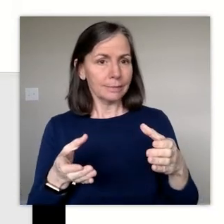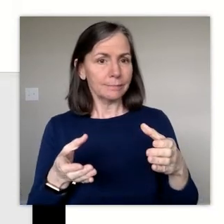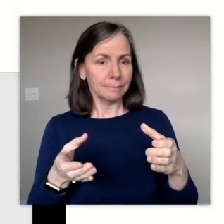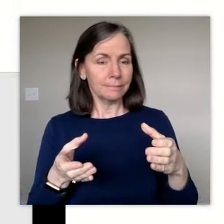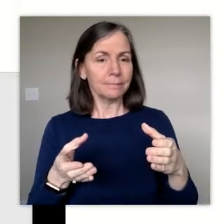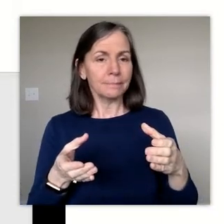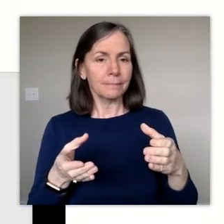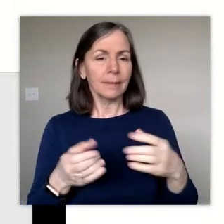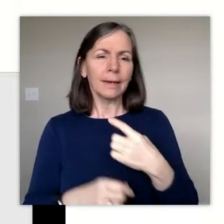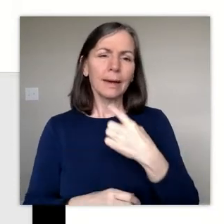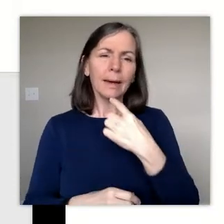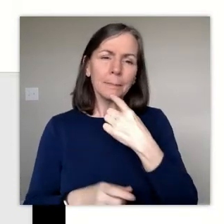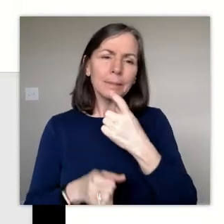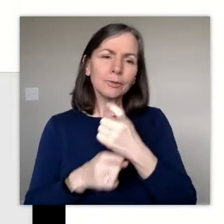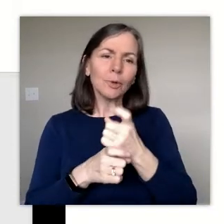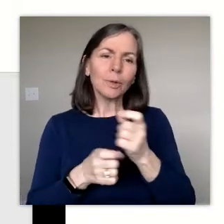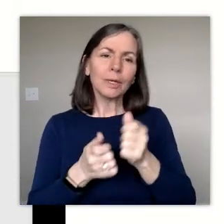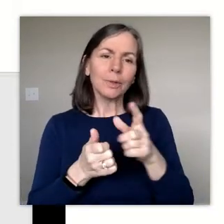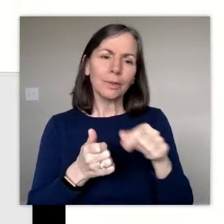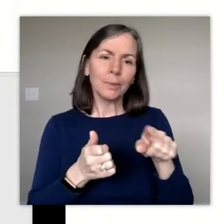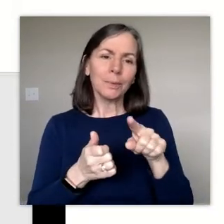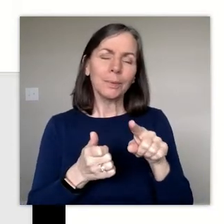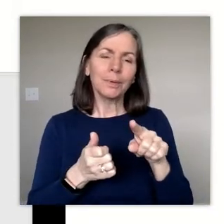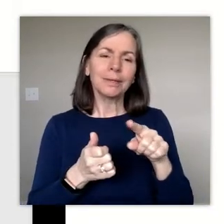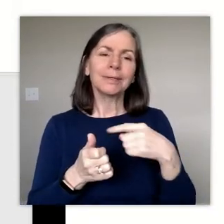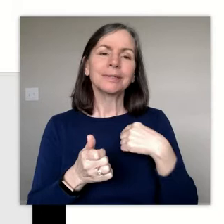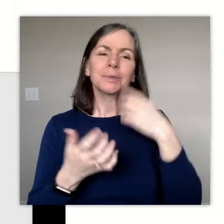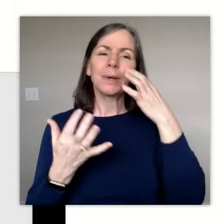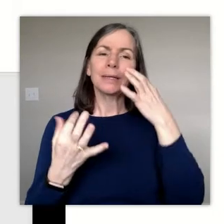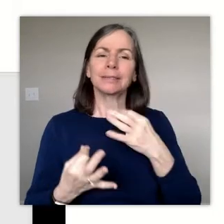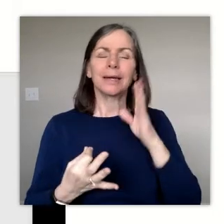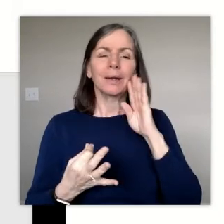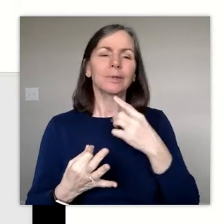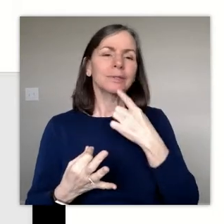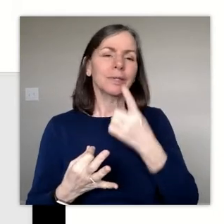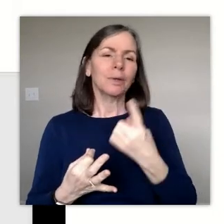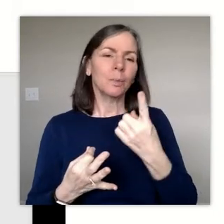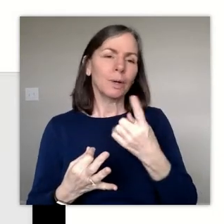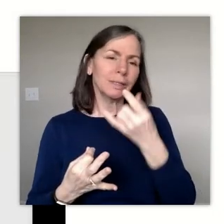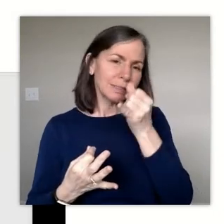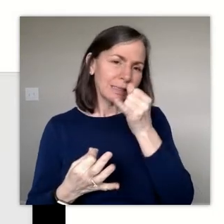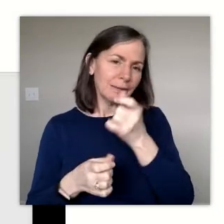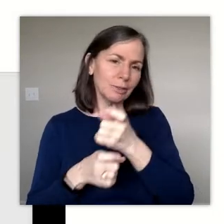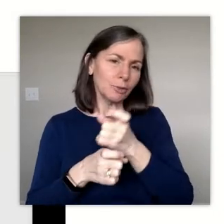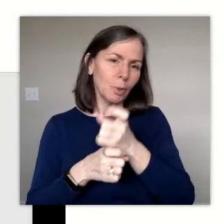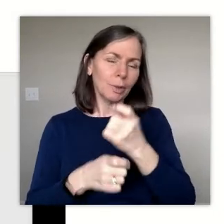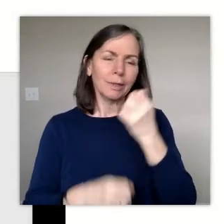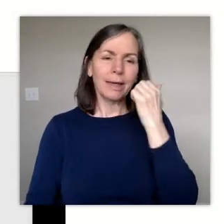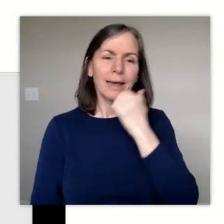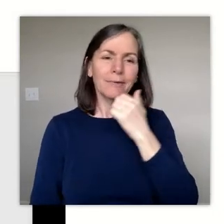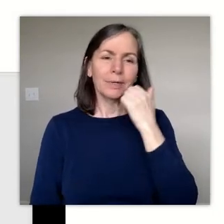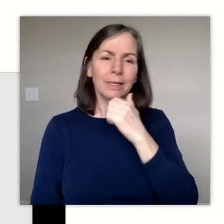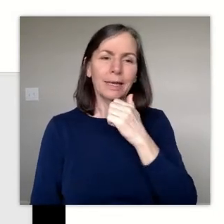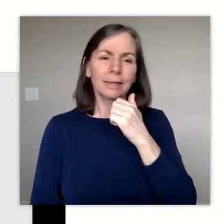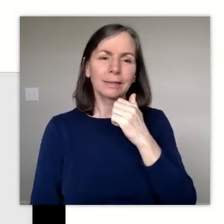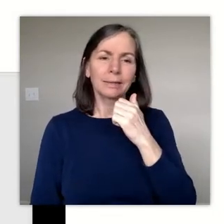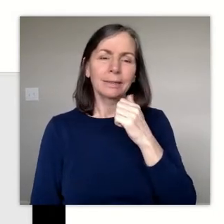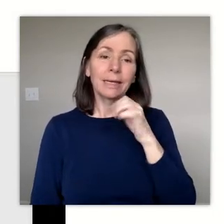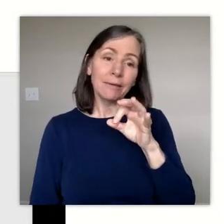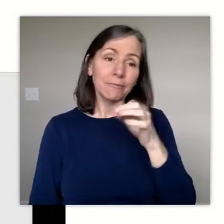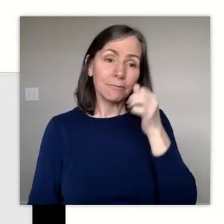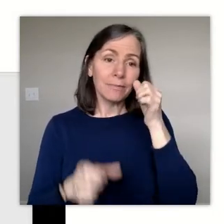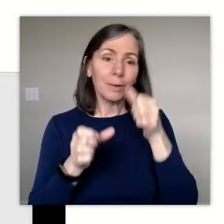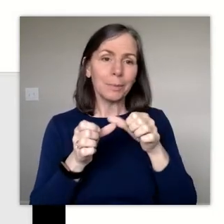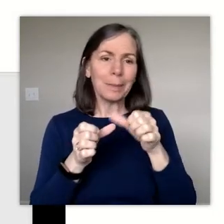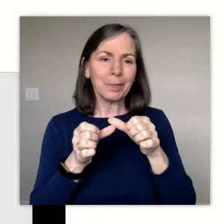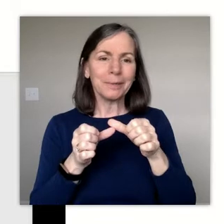I miss getting to joke around with you guys, so I decided I am going to tell you guys one corny joke every single day for every single day that I remember